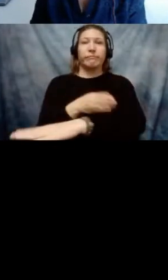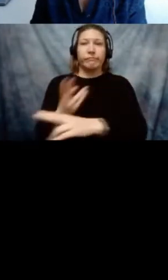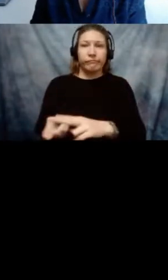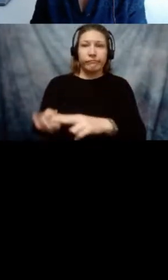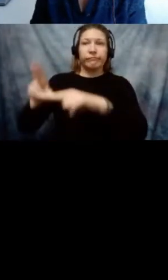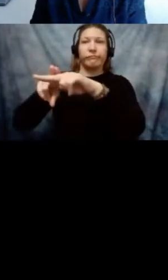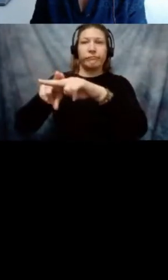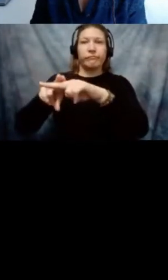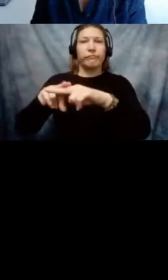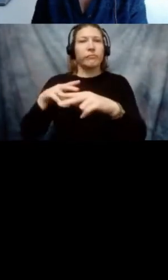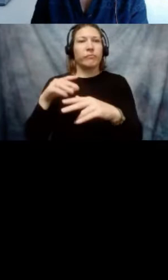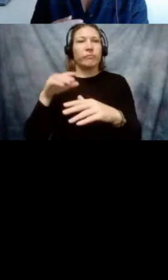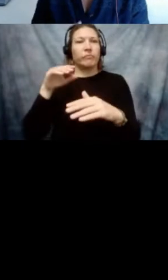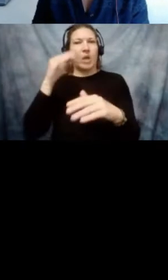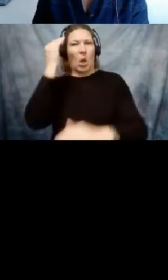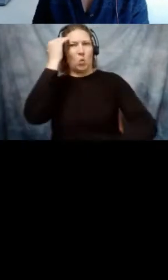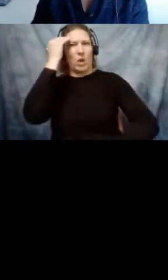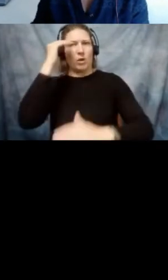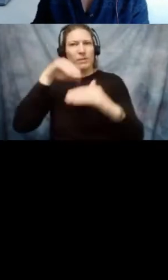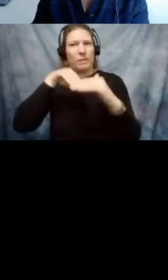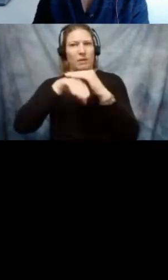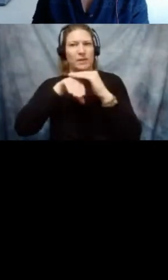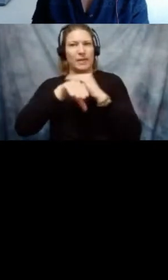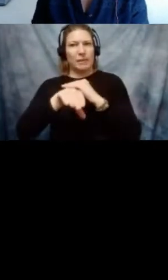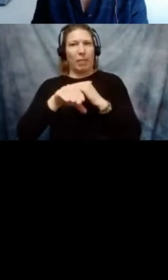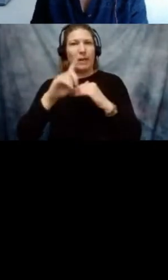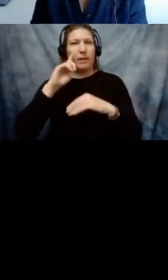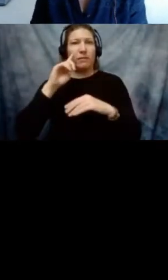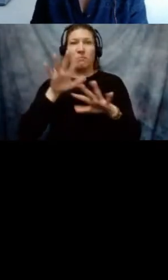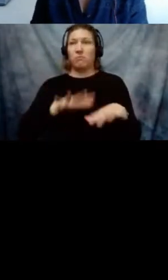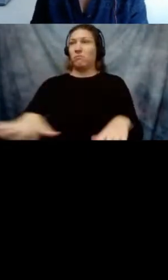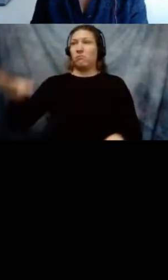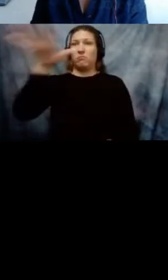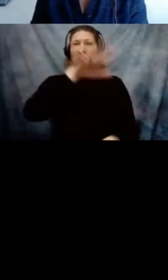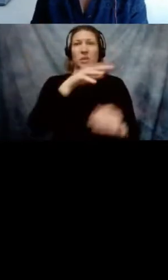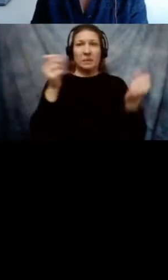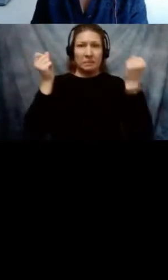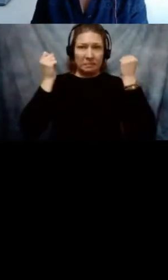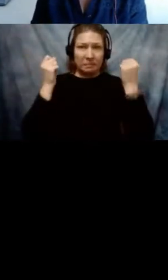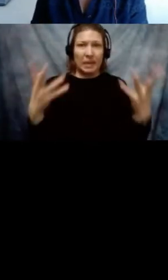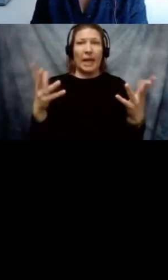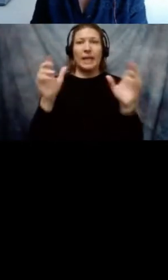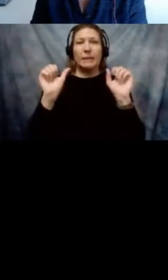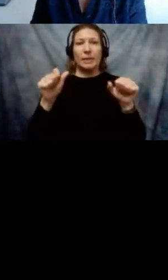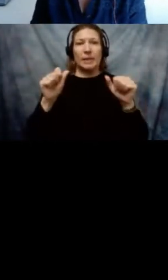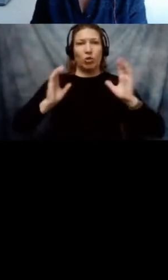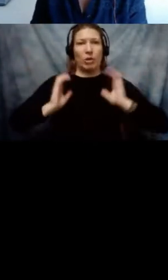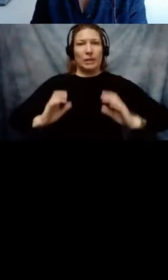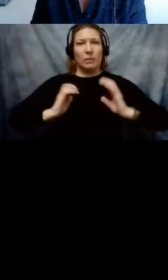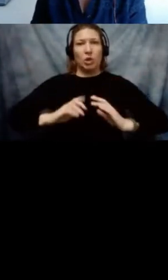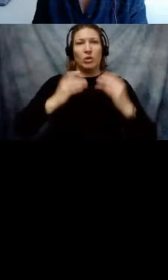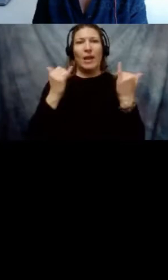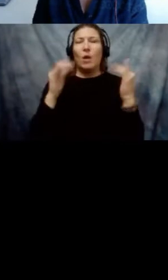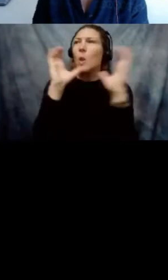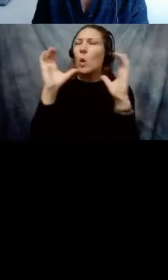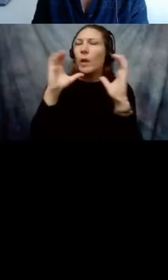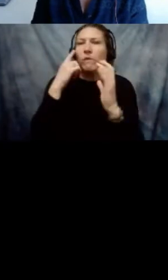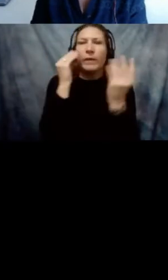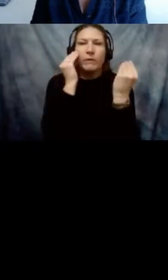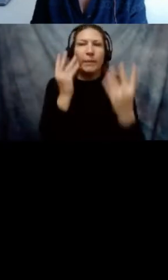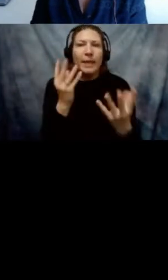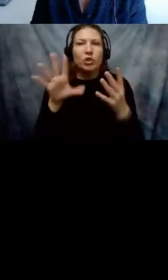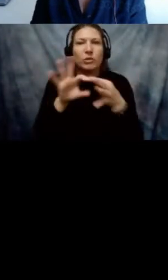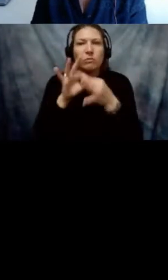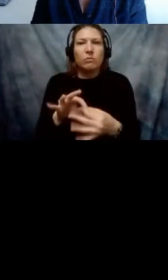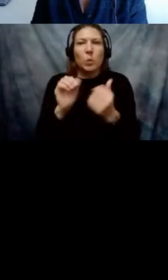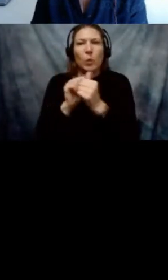procedures across the board, with many potential customers now actively seeking out information about our accessibility